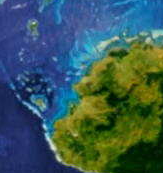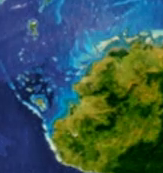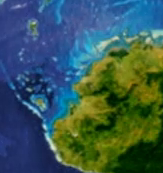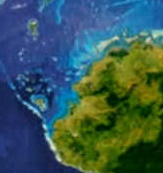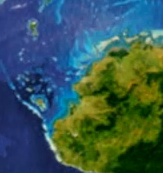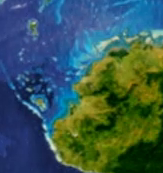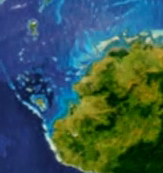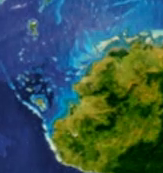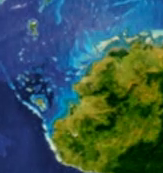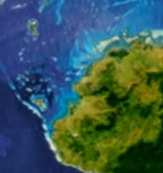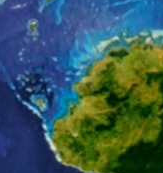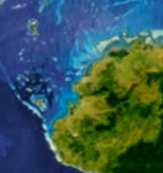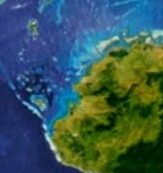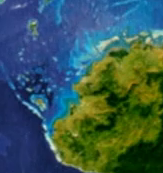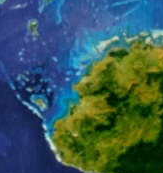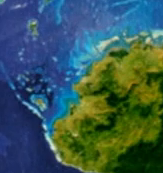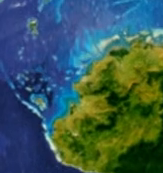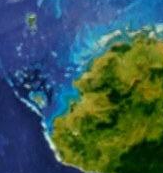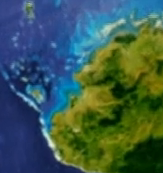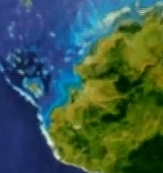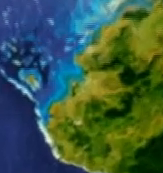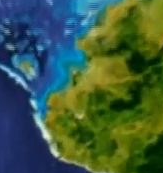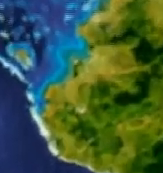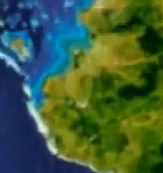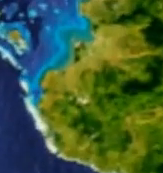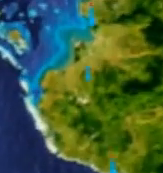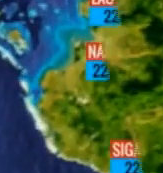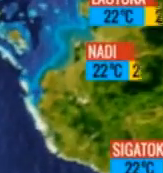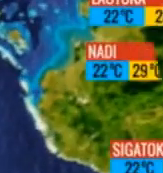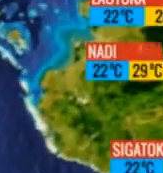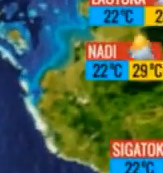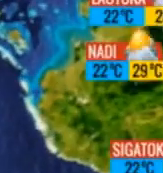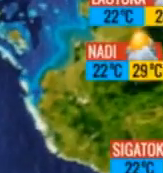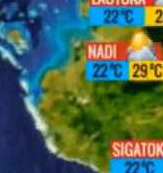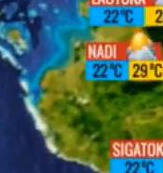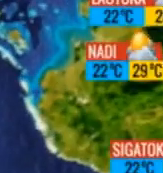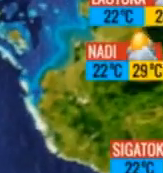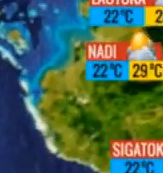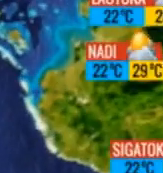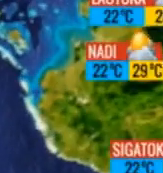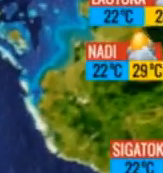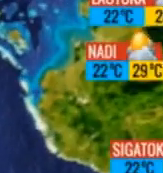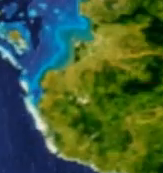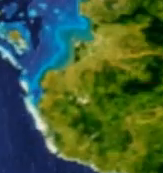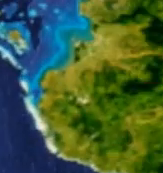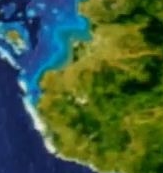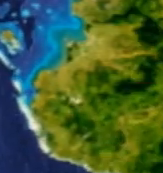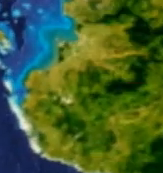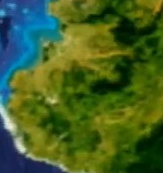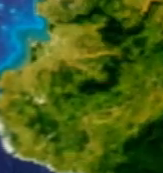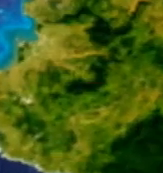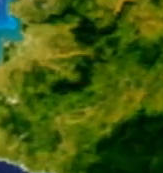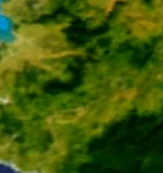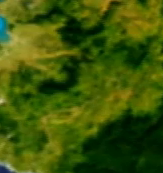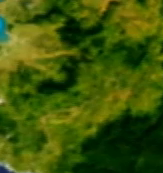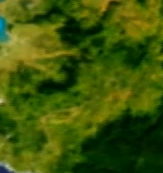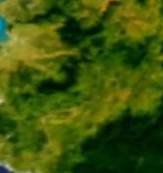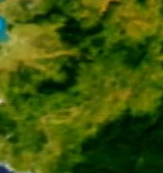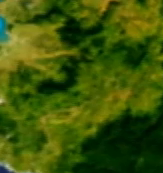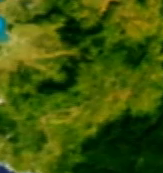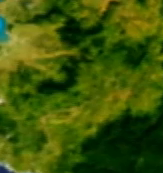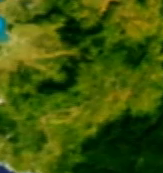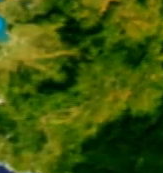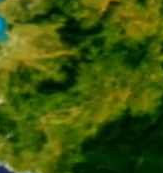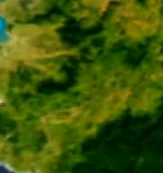centers. In the west, rain was in the picture, a bit more than usual. Eastwards from Peck Harbour to Suva,